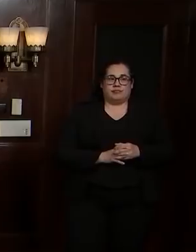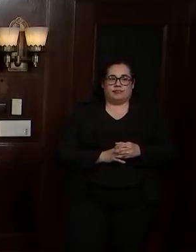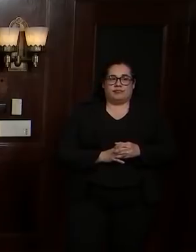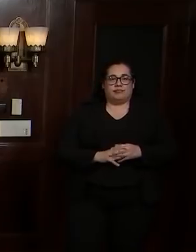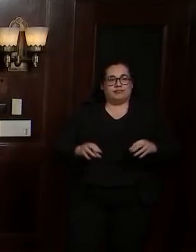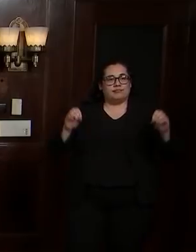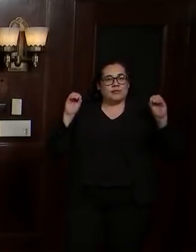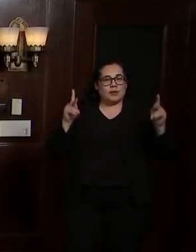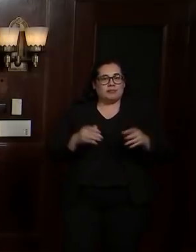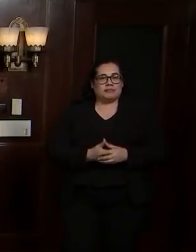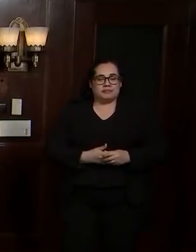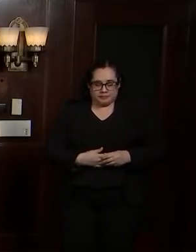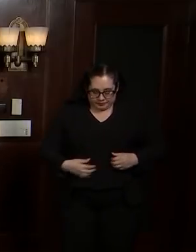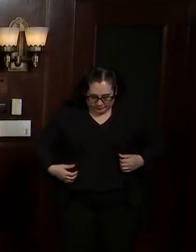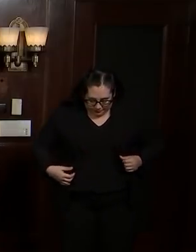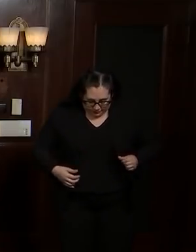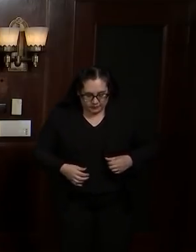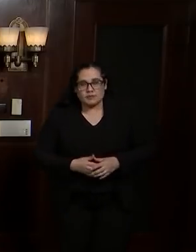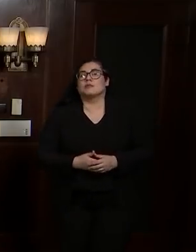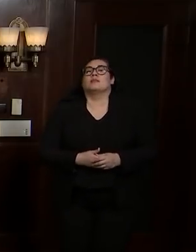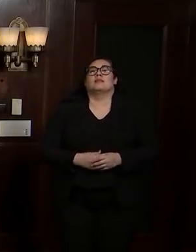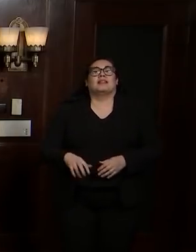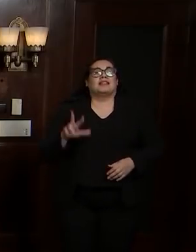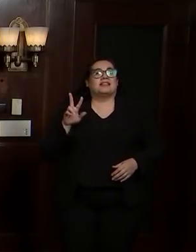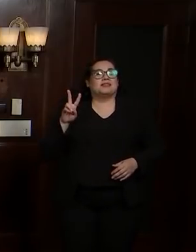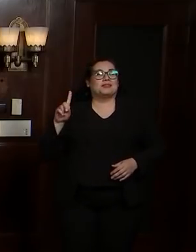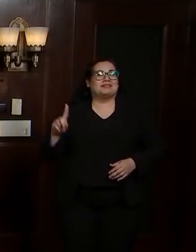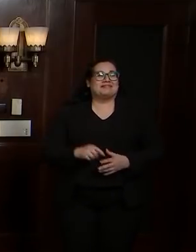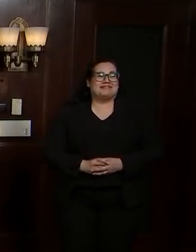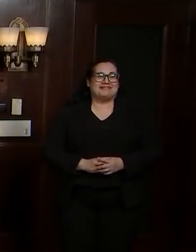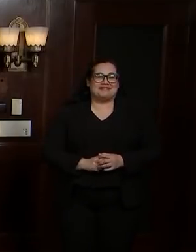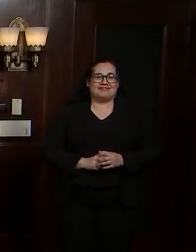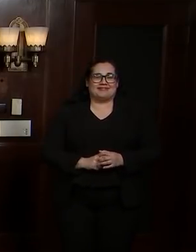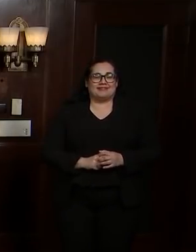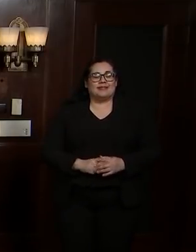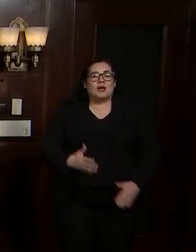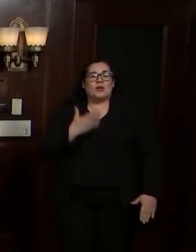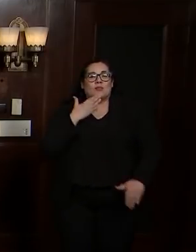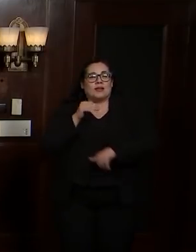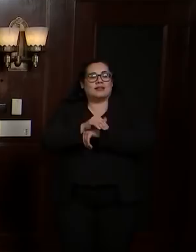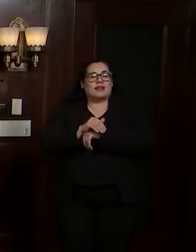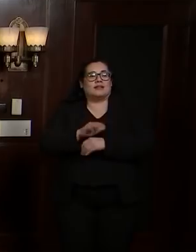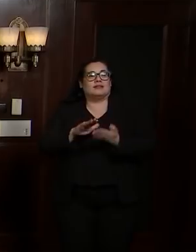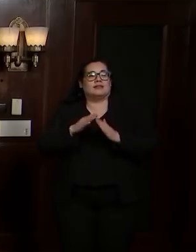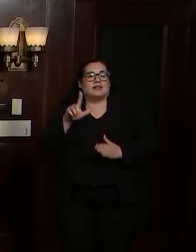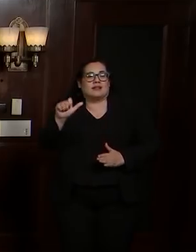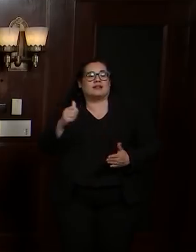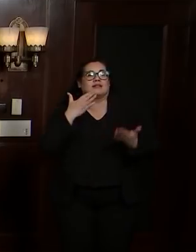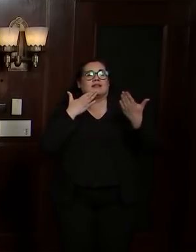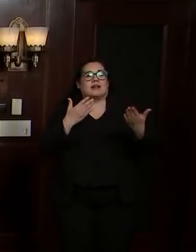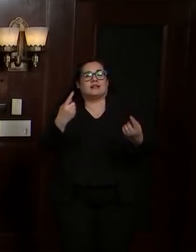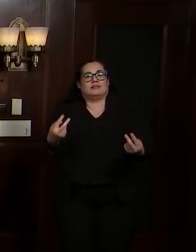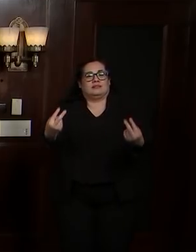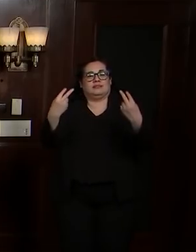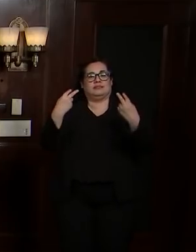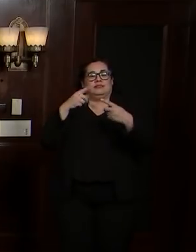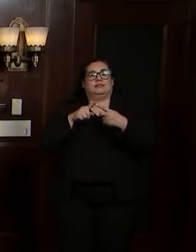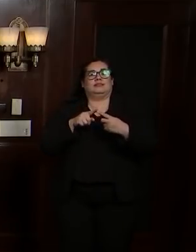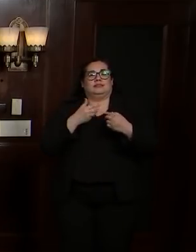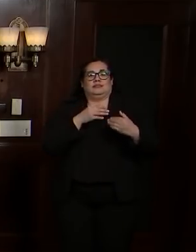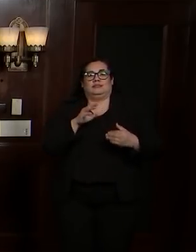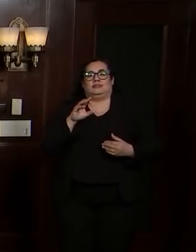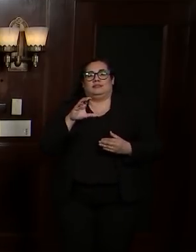All right. Okay. 3, 2, 1. Buenas tardes, Los Ángeles, y gracias por venir a la